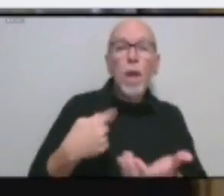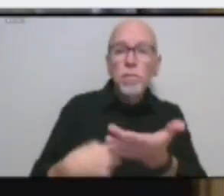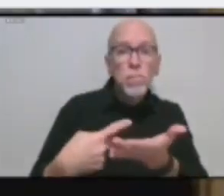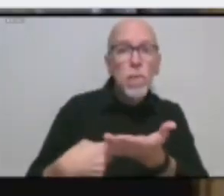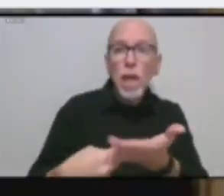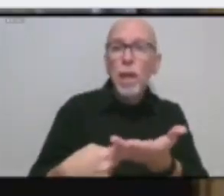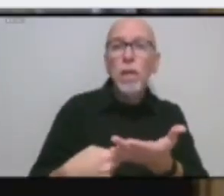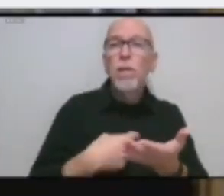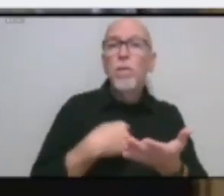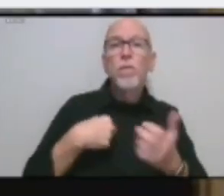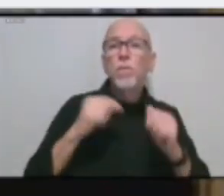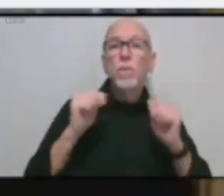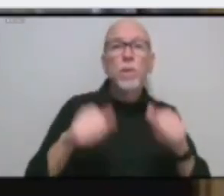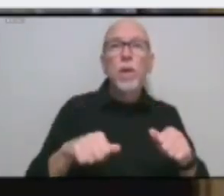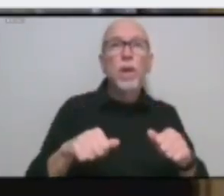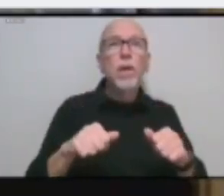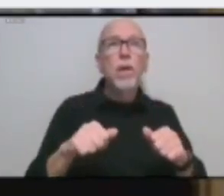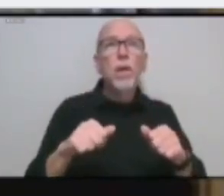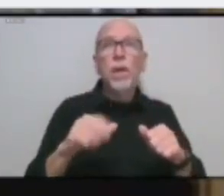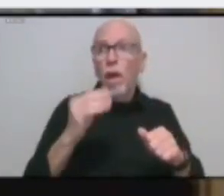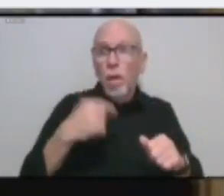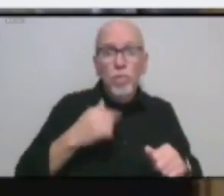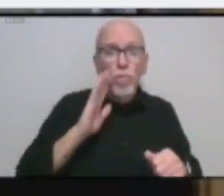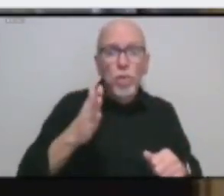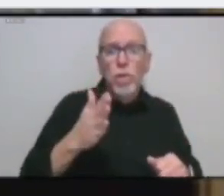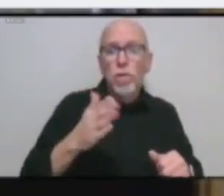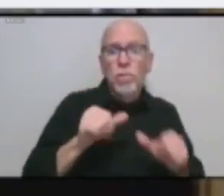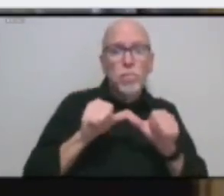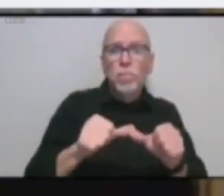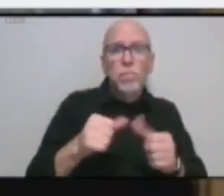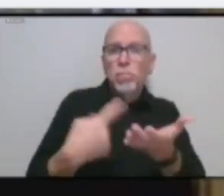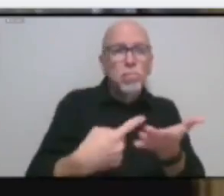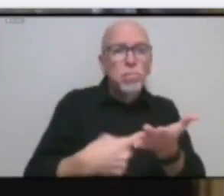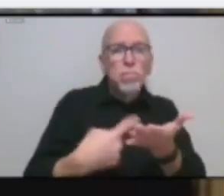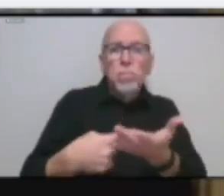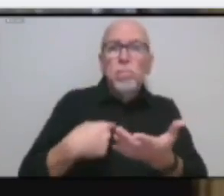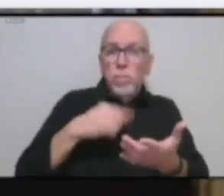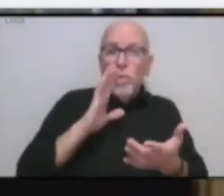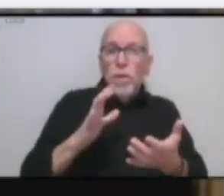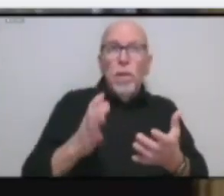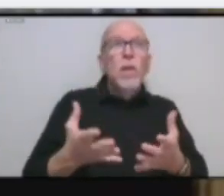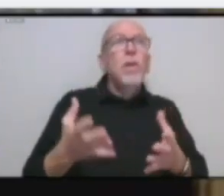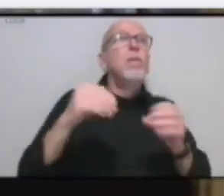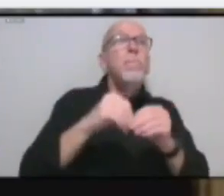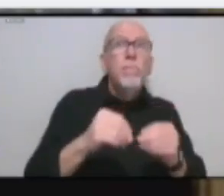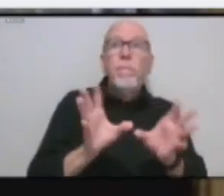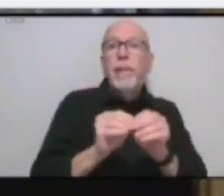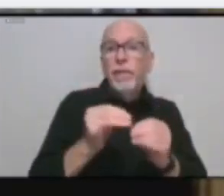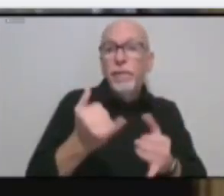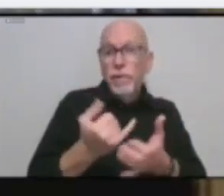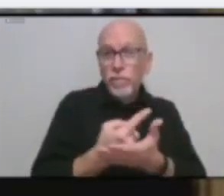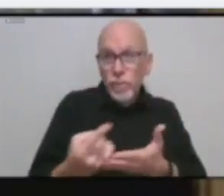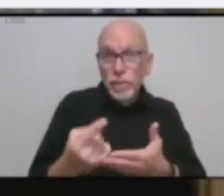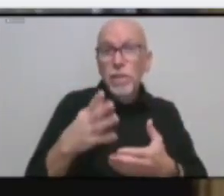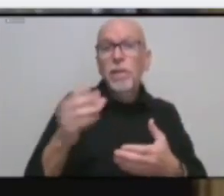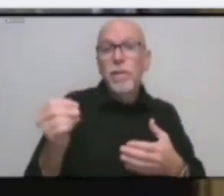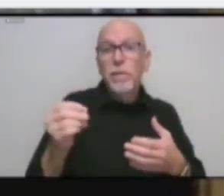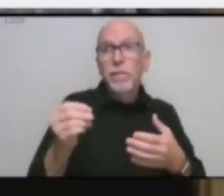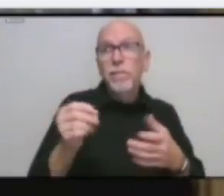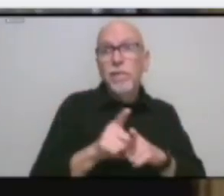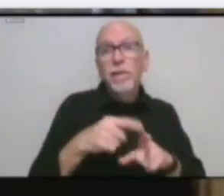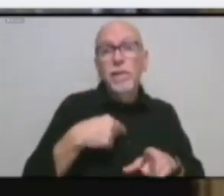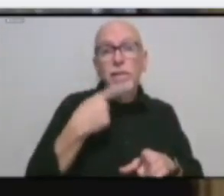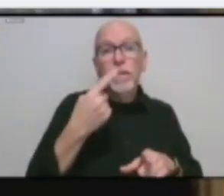can certainly and will continue to. I'll be doing more. Did a lot of meetings this week, and we'll be doing, as I